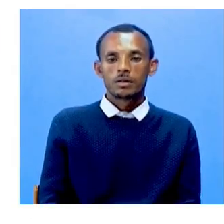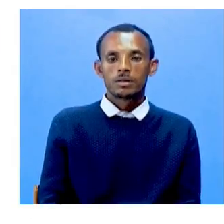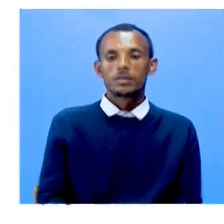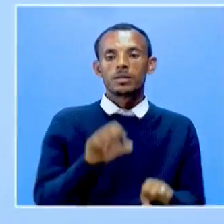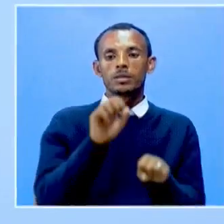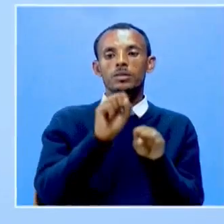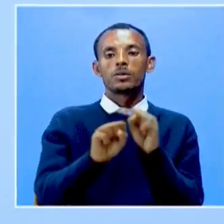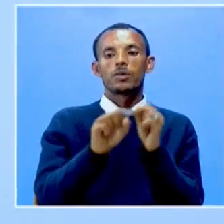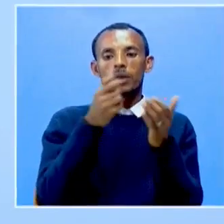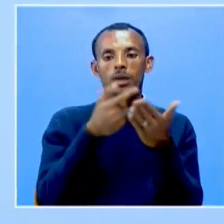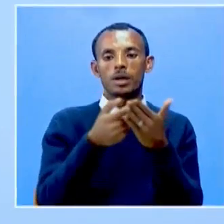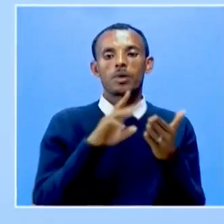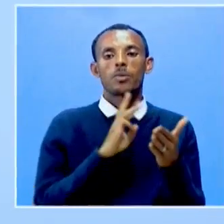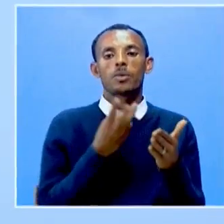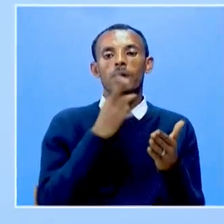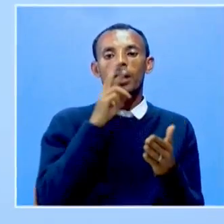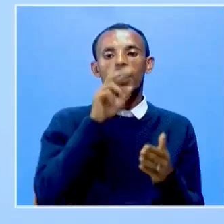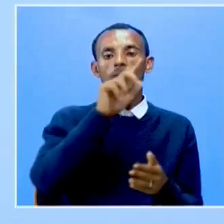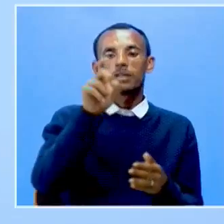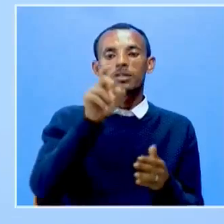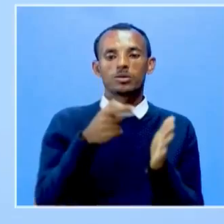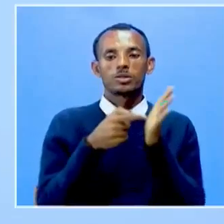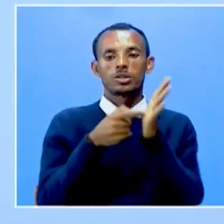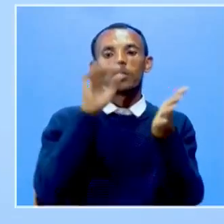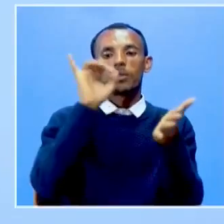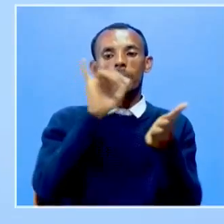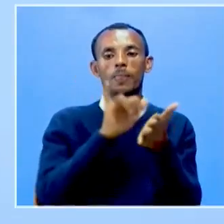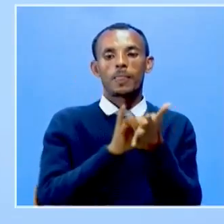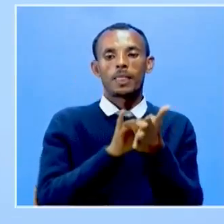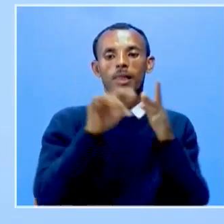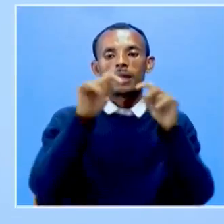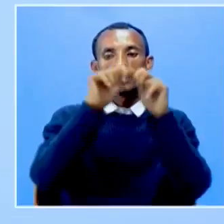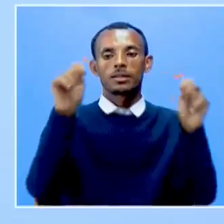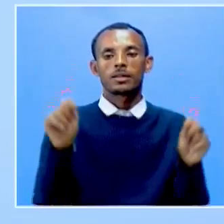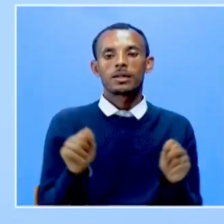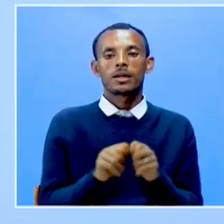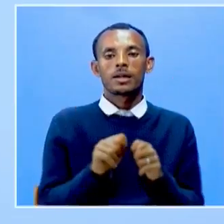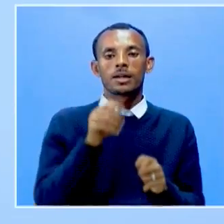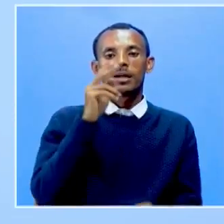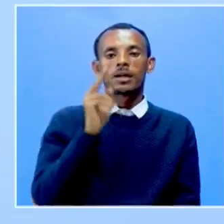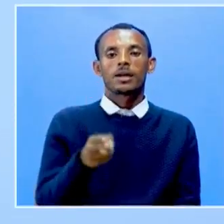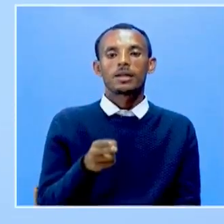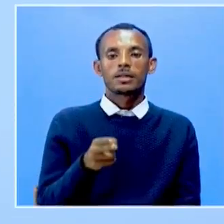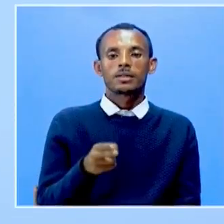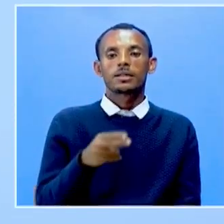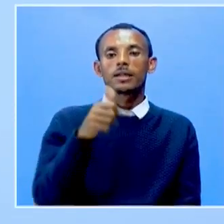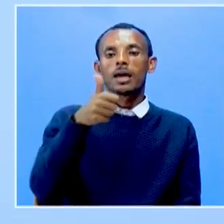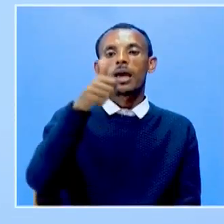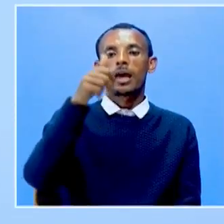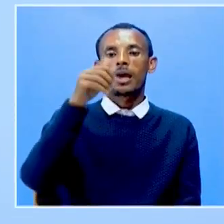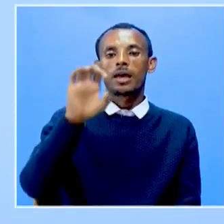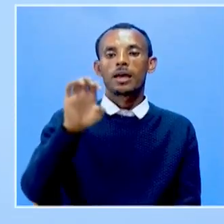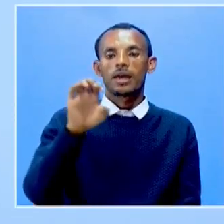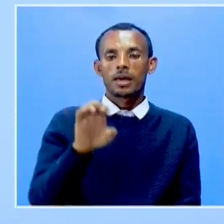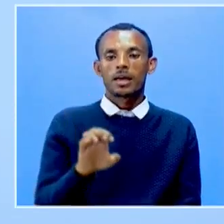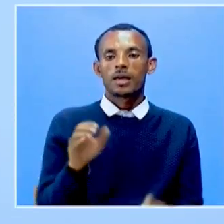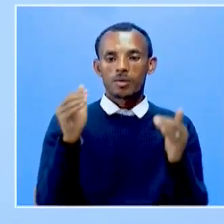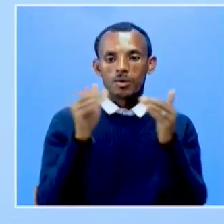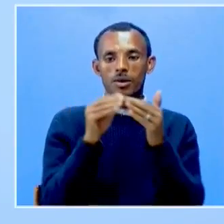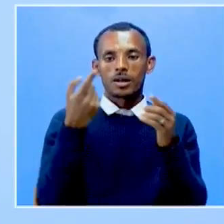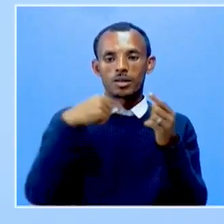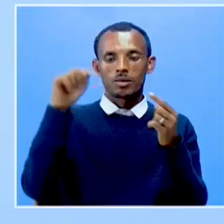So here we are asked to show that triangle HAE is congruent